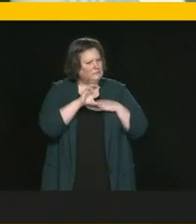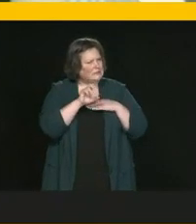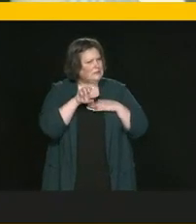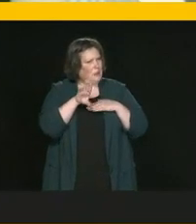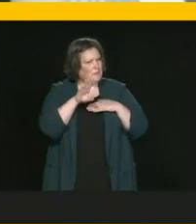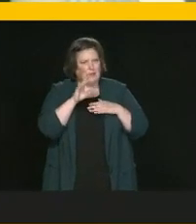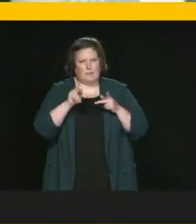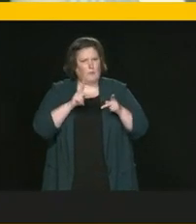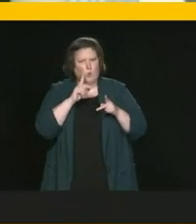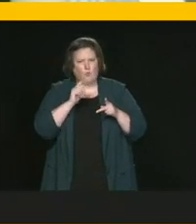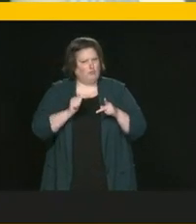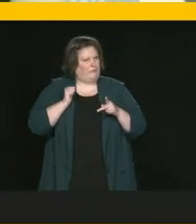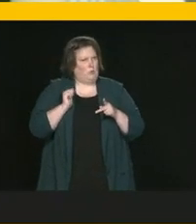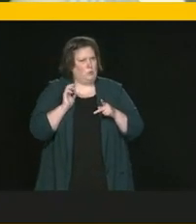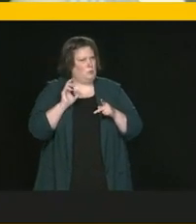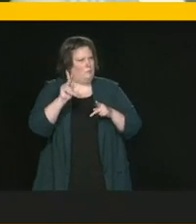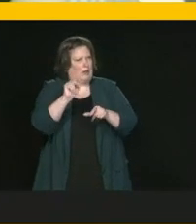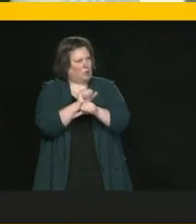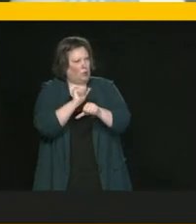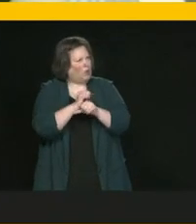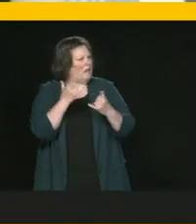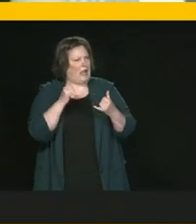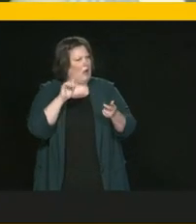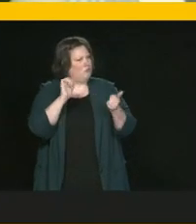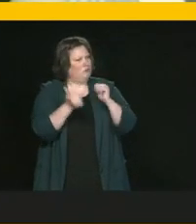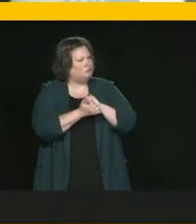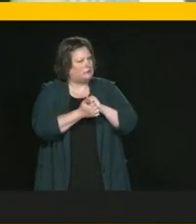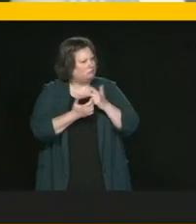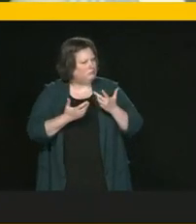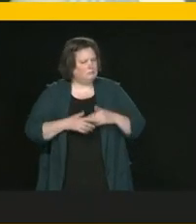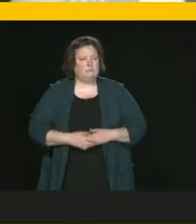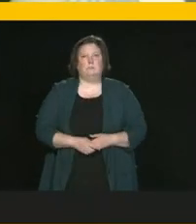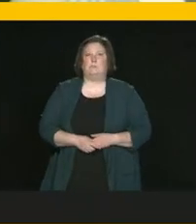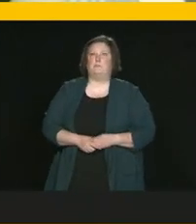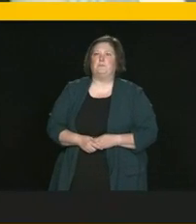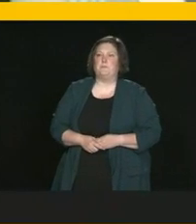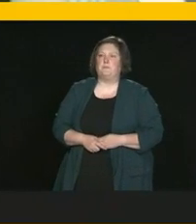about-face? Well, we had proposed a bill that was going to